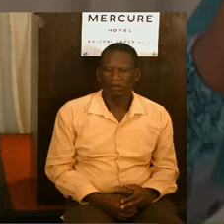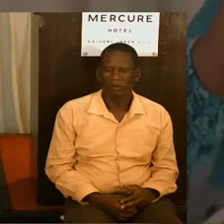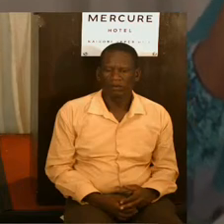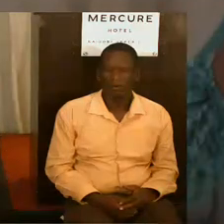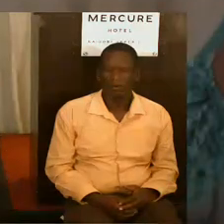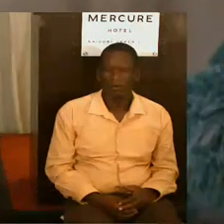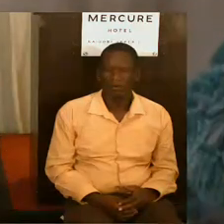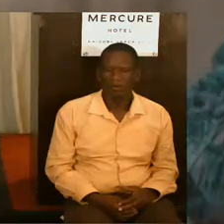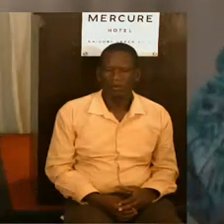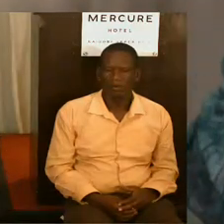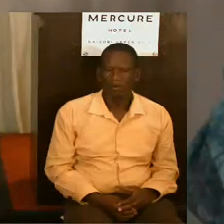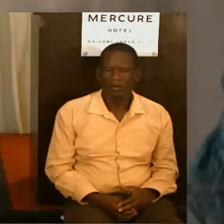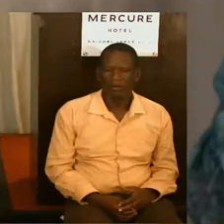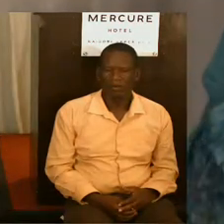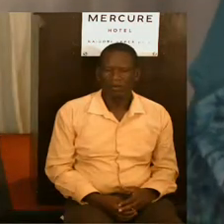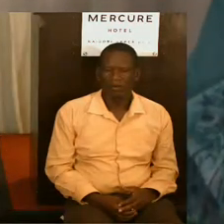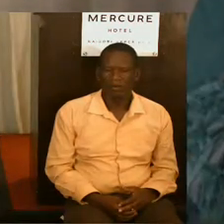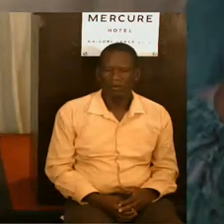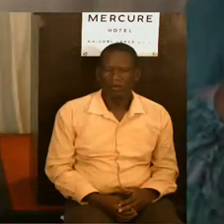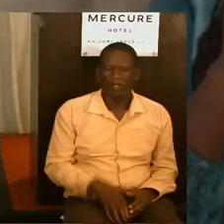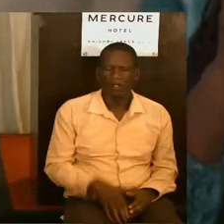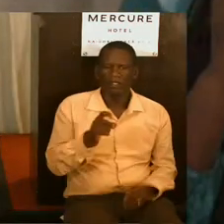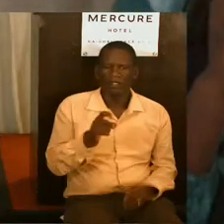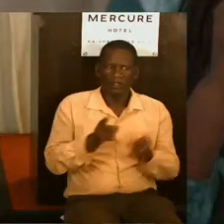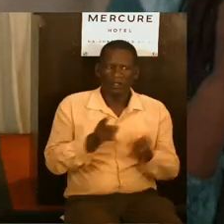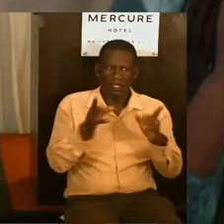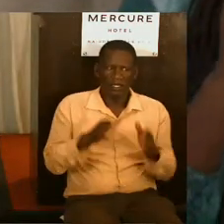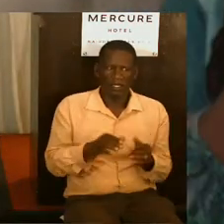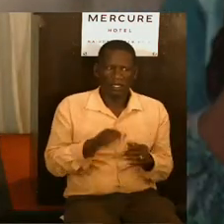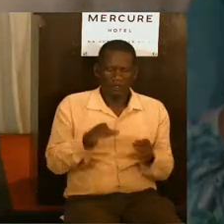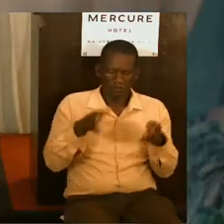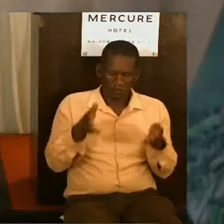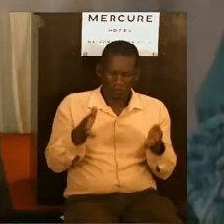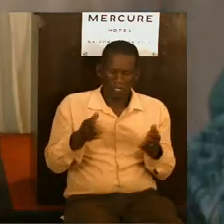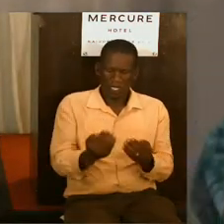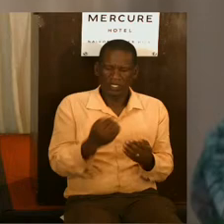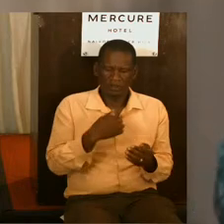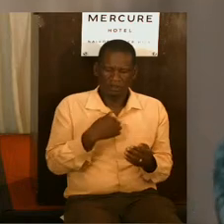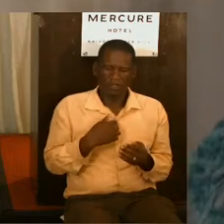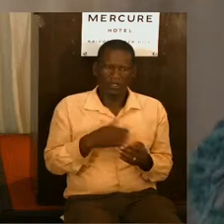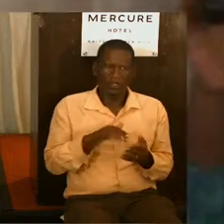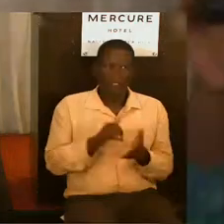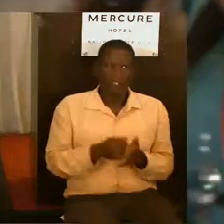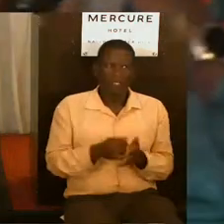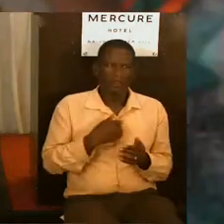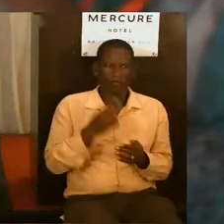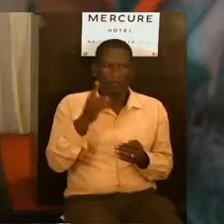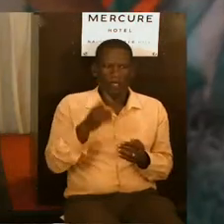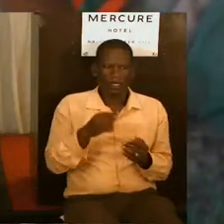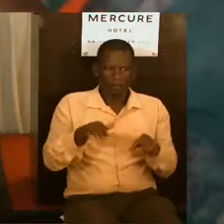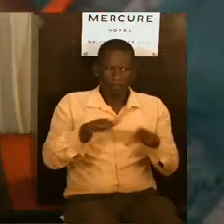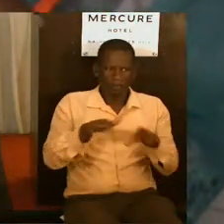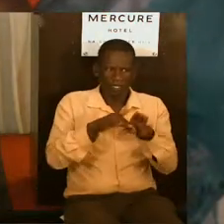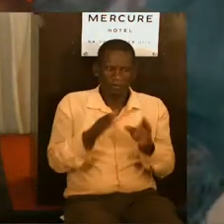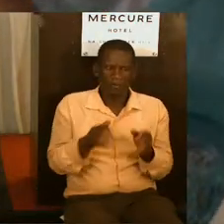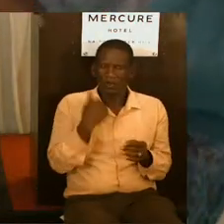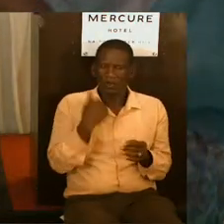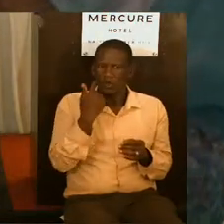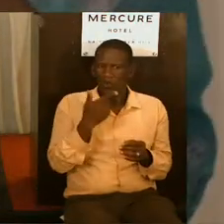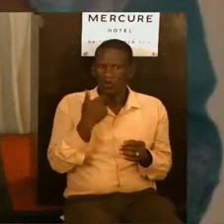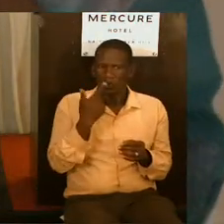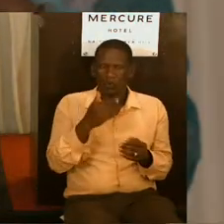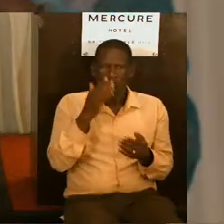I had a request from the executive director earlier today there is one participant who